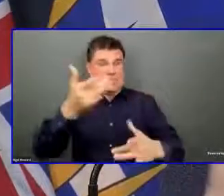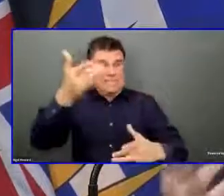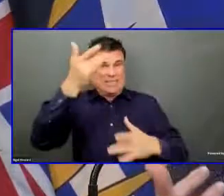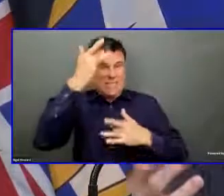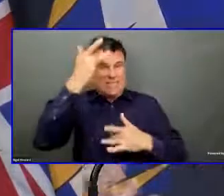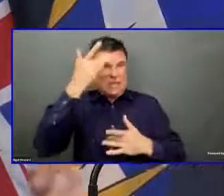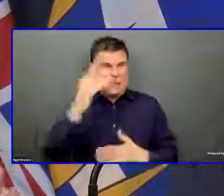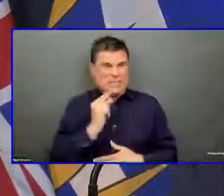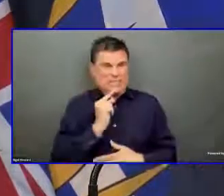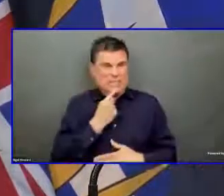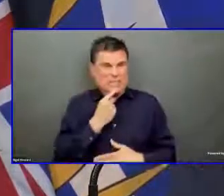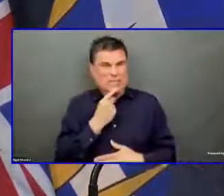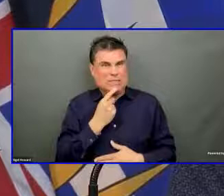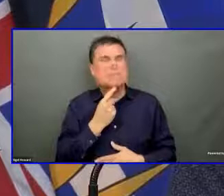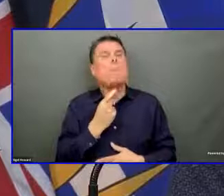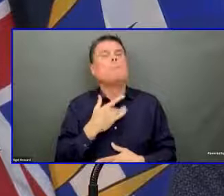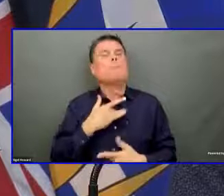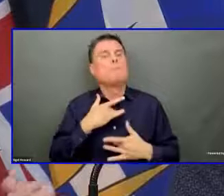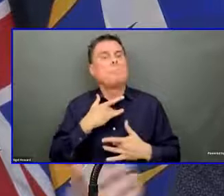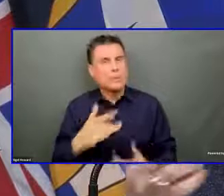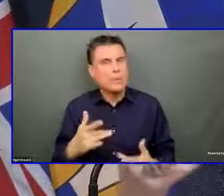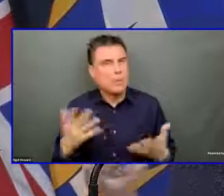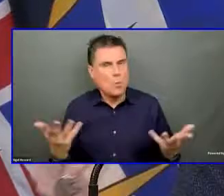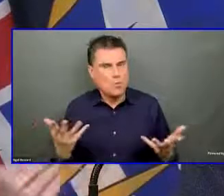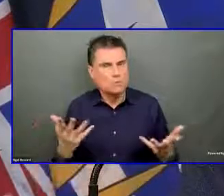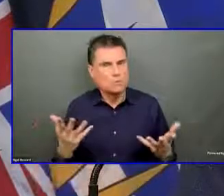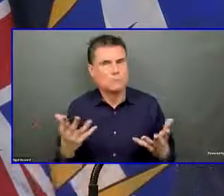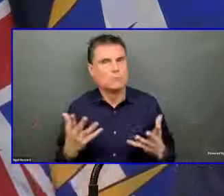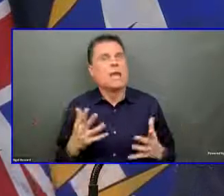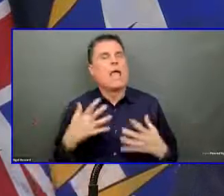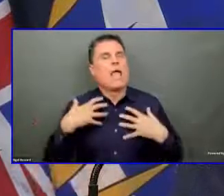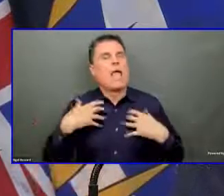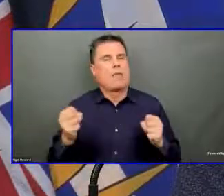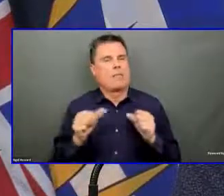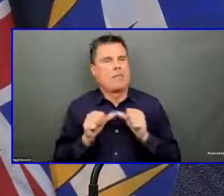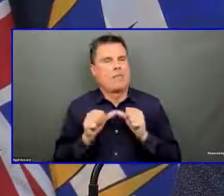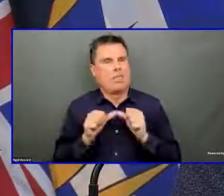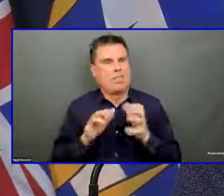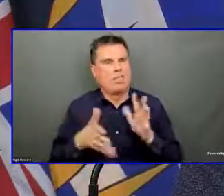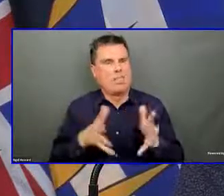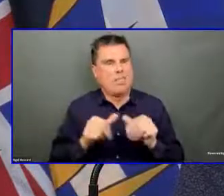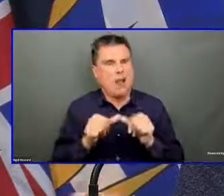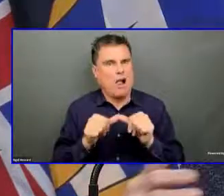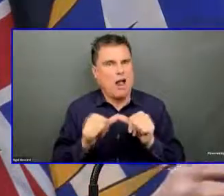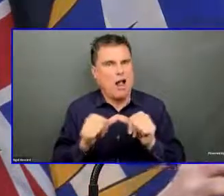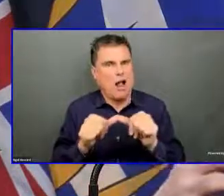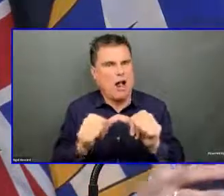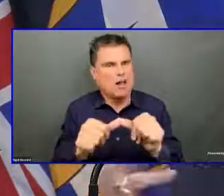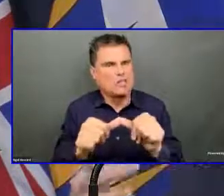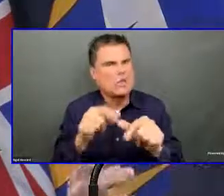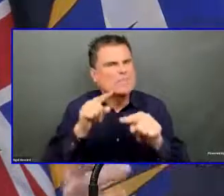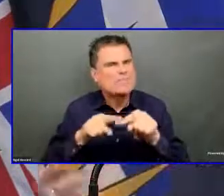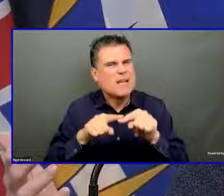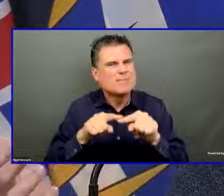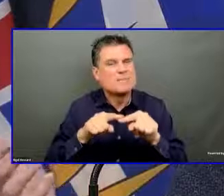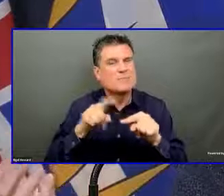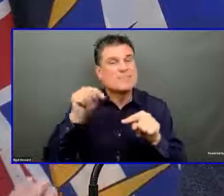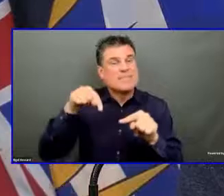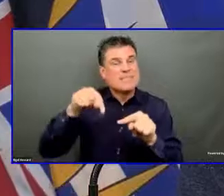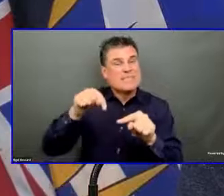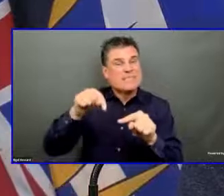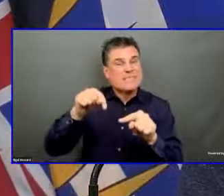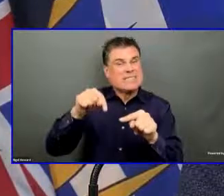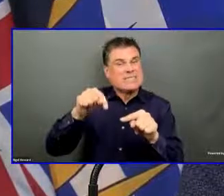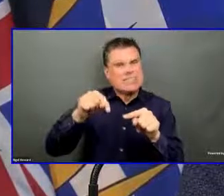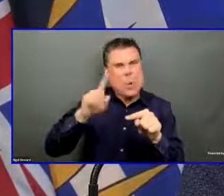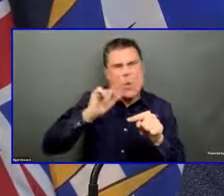learning as we go about that as well. We don't know how long it lasts for some people. We know that it's months now for